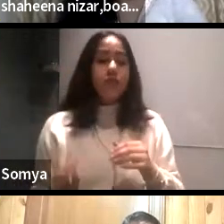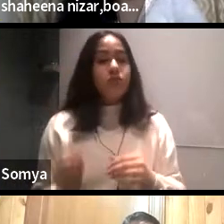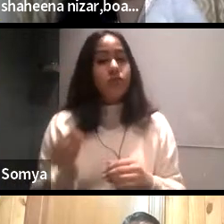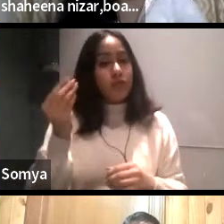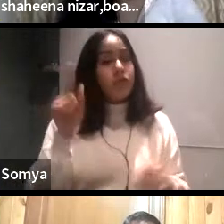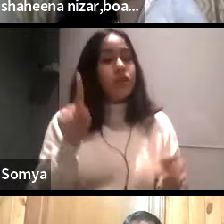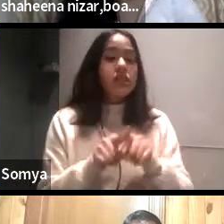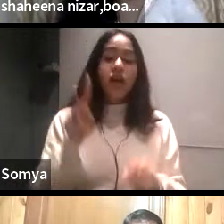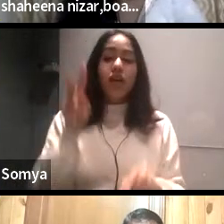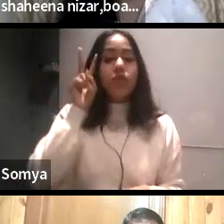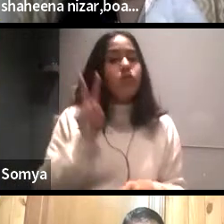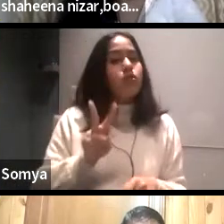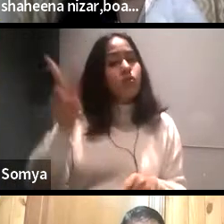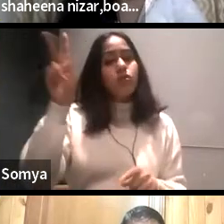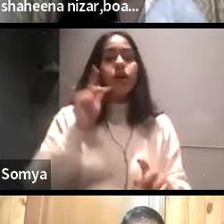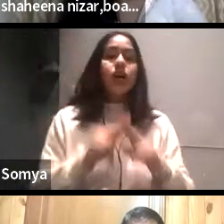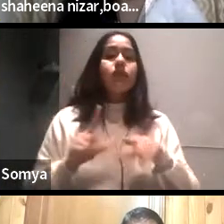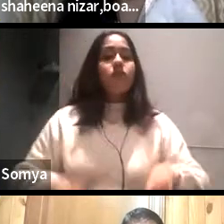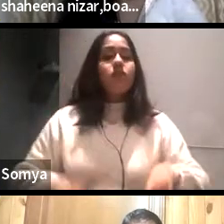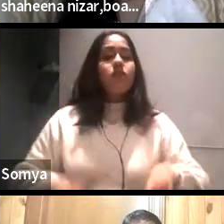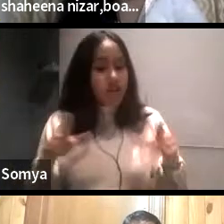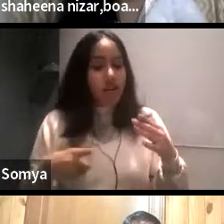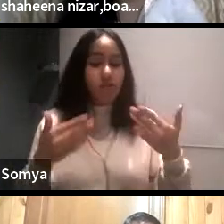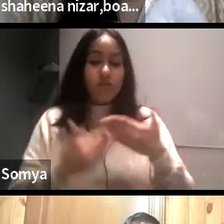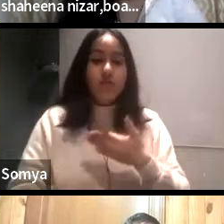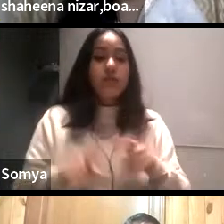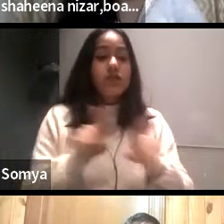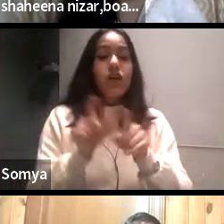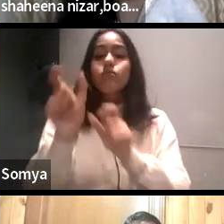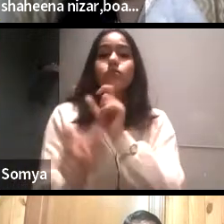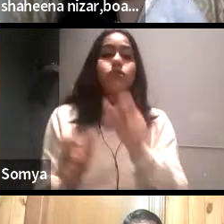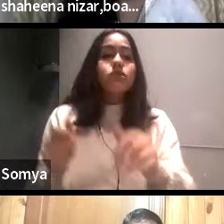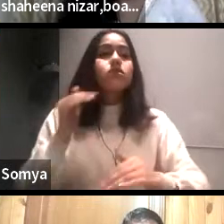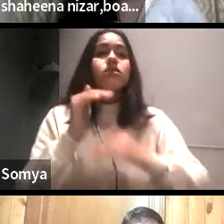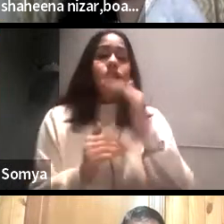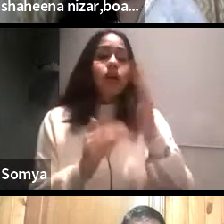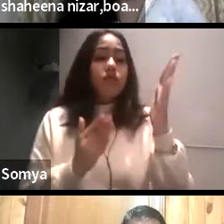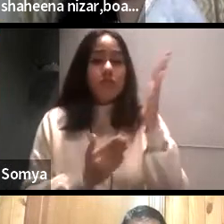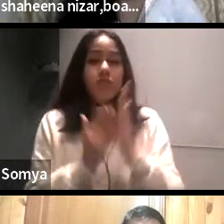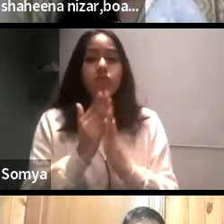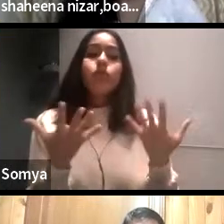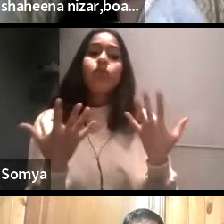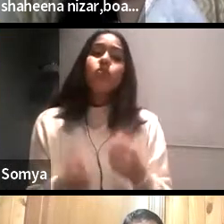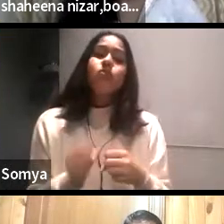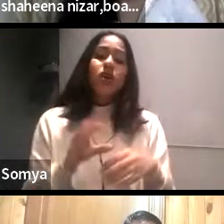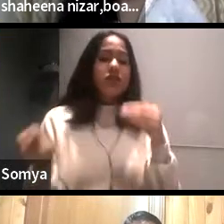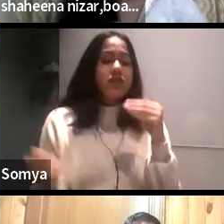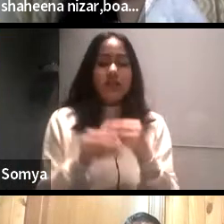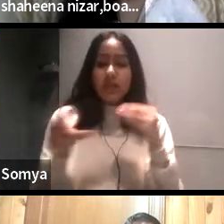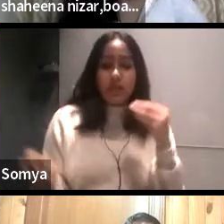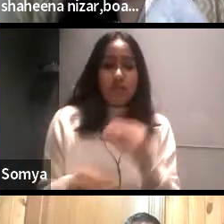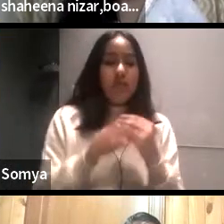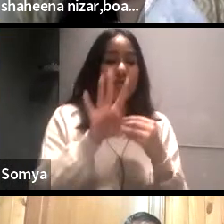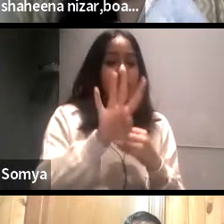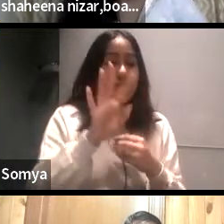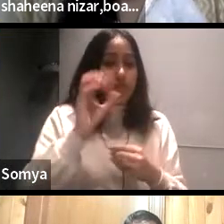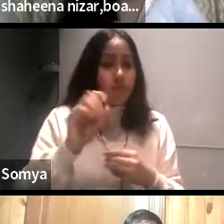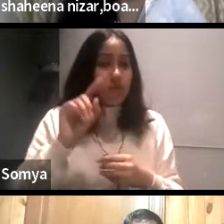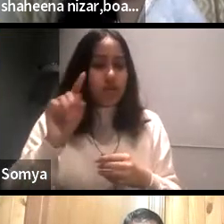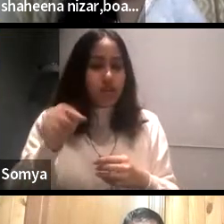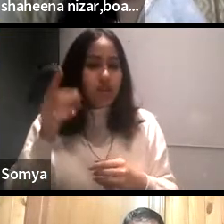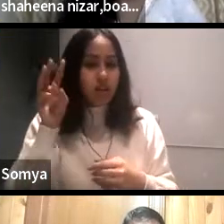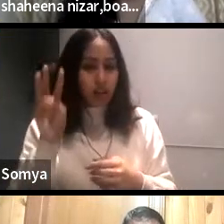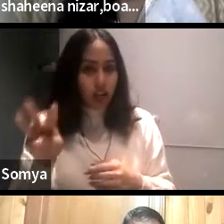everyday lives of disabled people. This strategy was developed with an input of more than 14,000 disabled people, as well